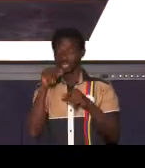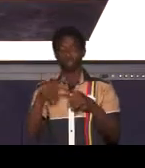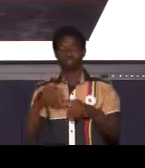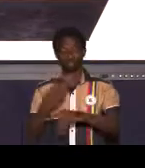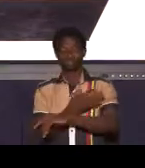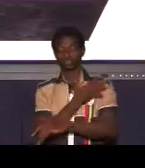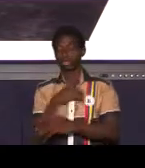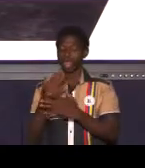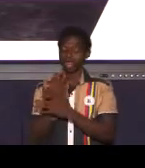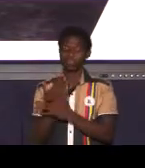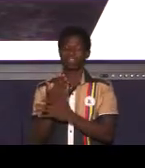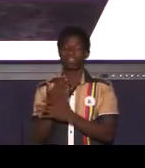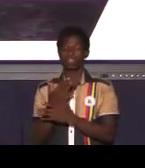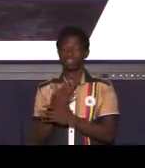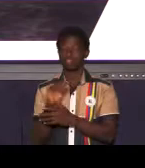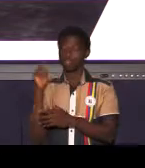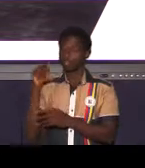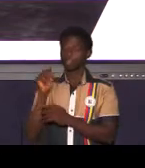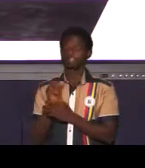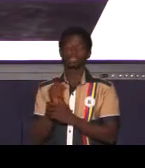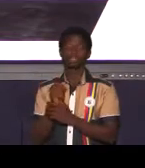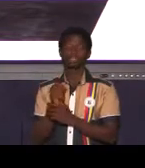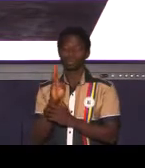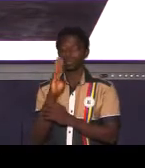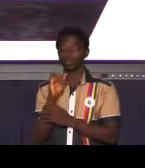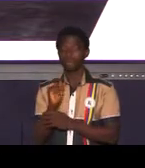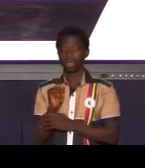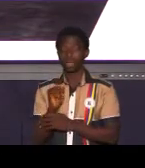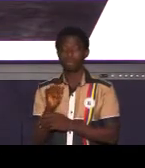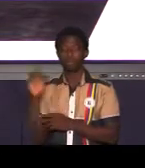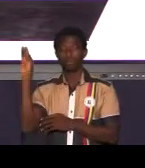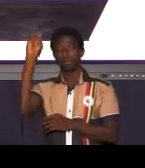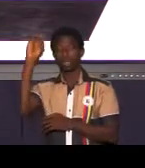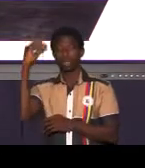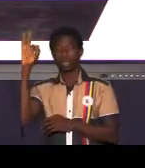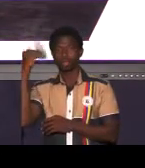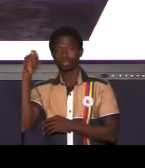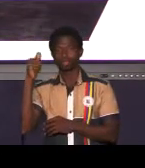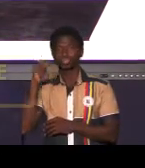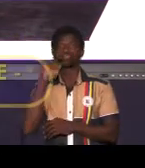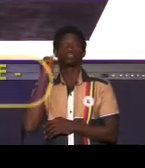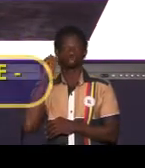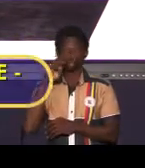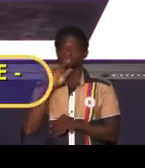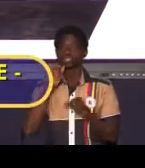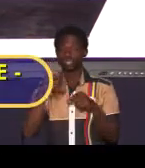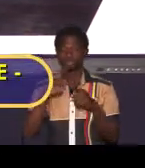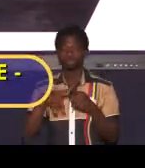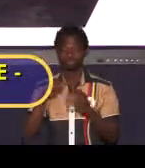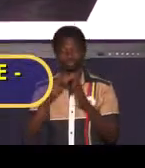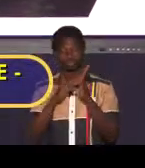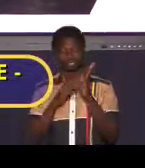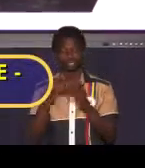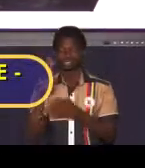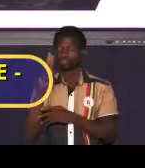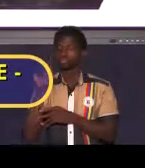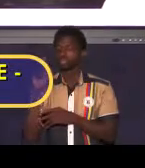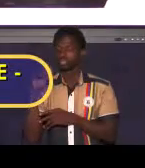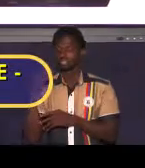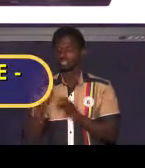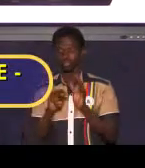able to multiply and divide decimals by powers of 10. You should also be able to state the units